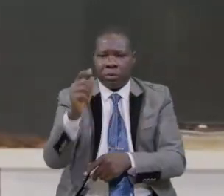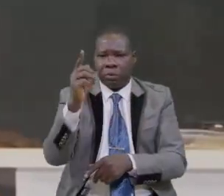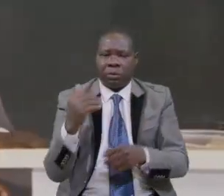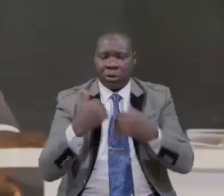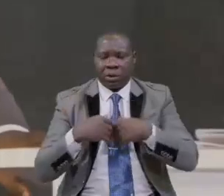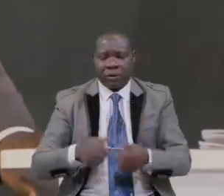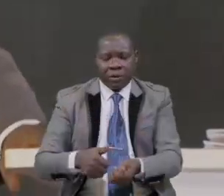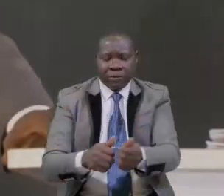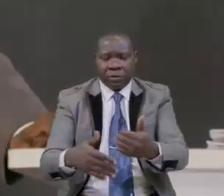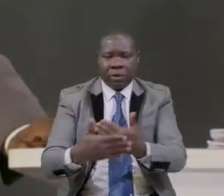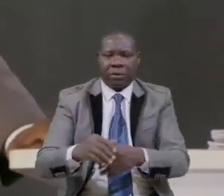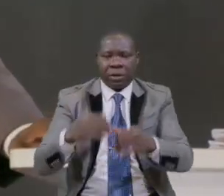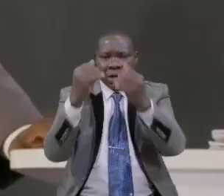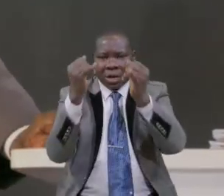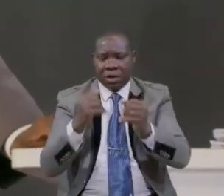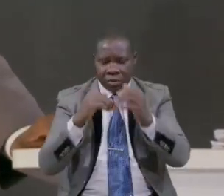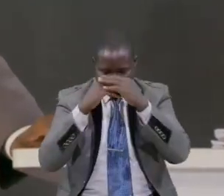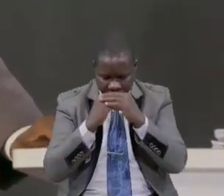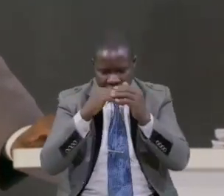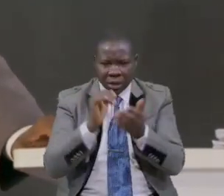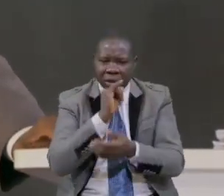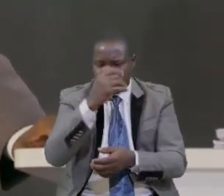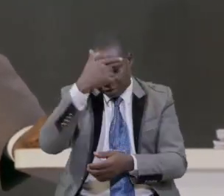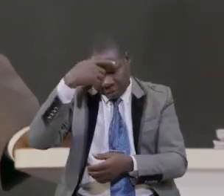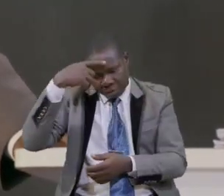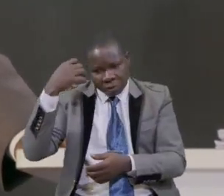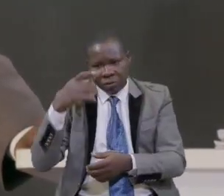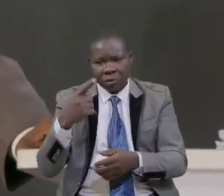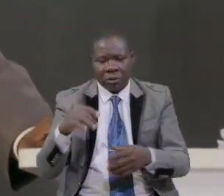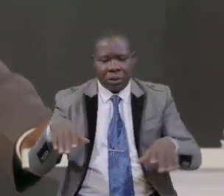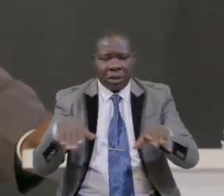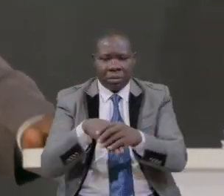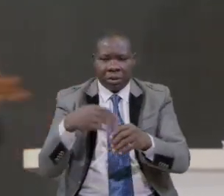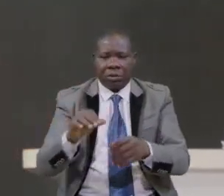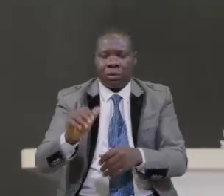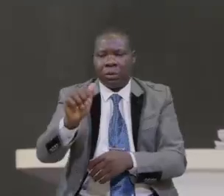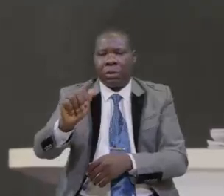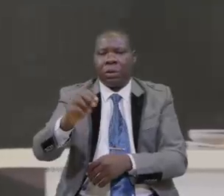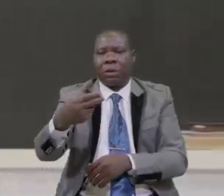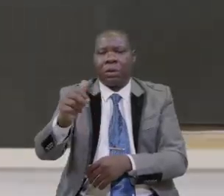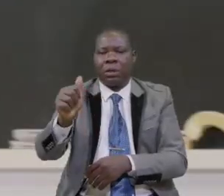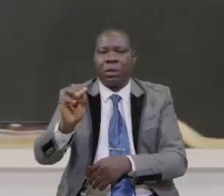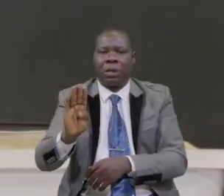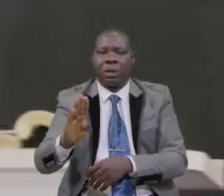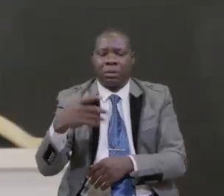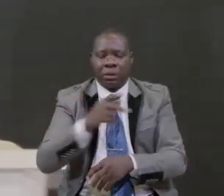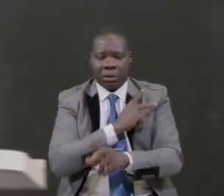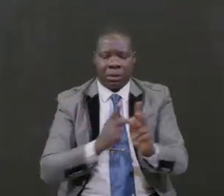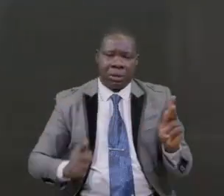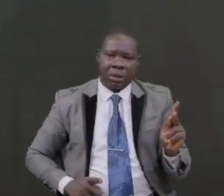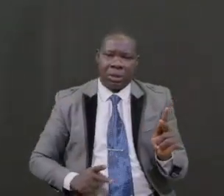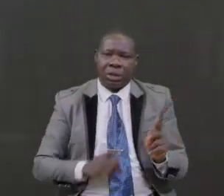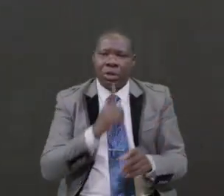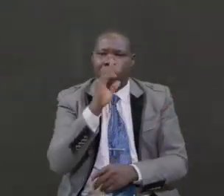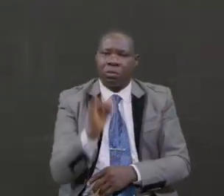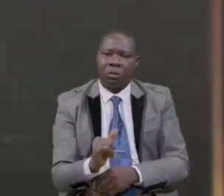worship. And that's because of the marriage of Ahab, the marriage of the king. Actually, marriage